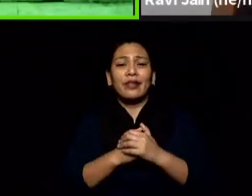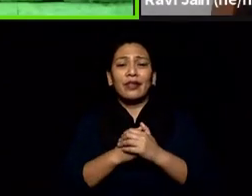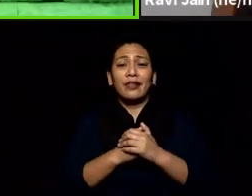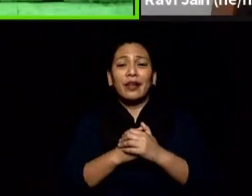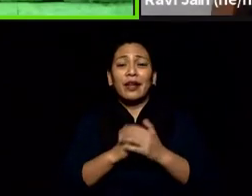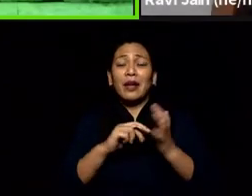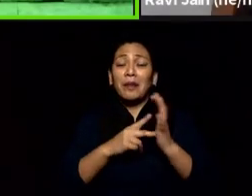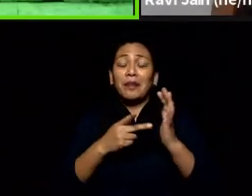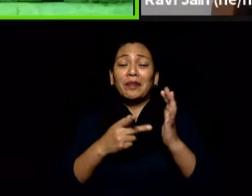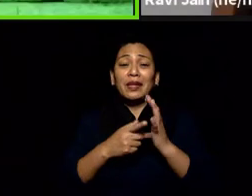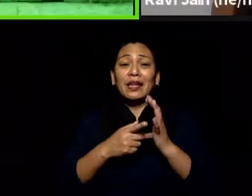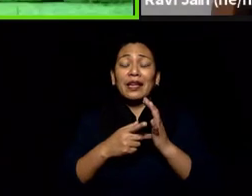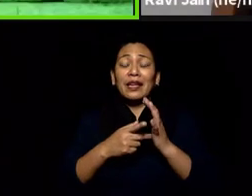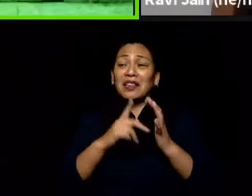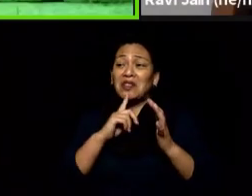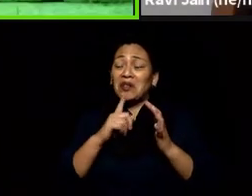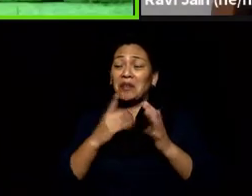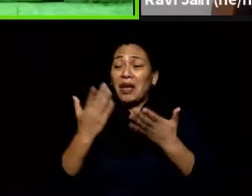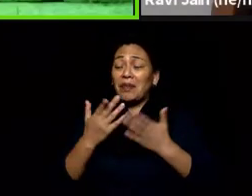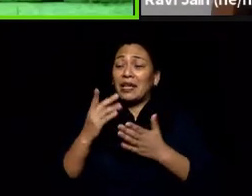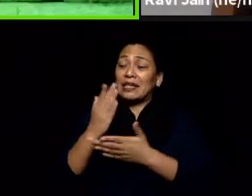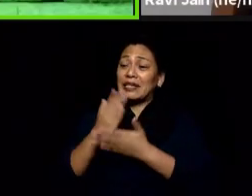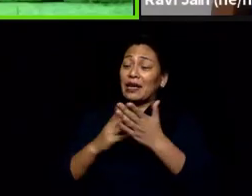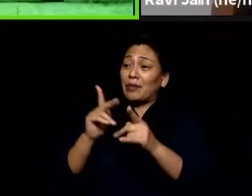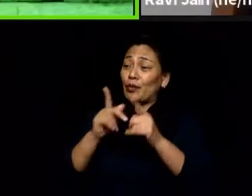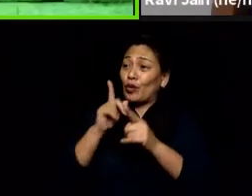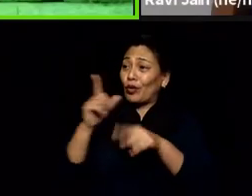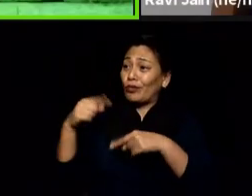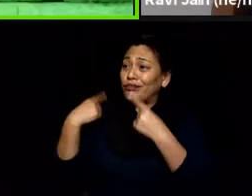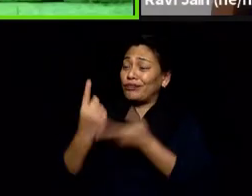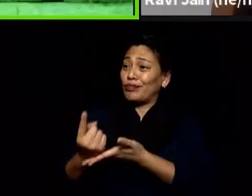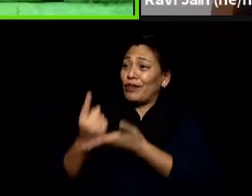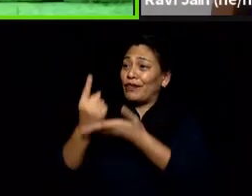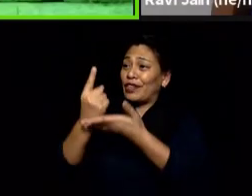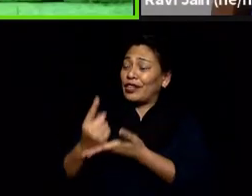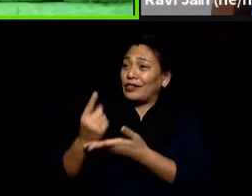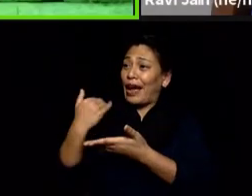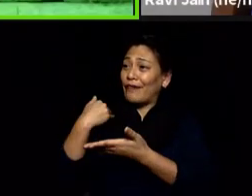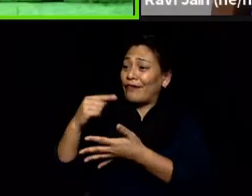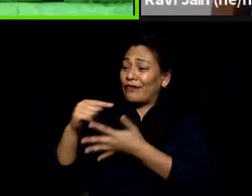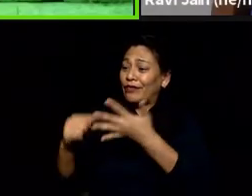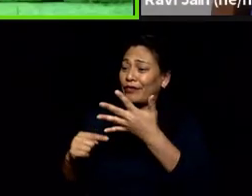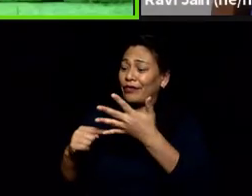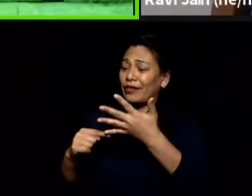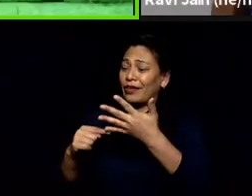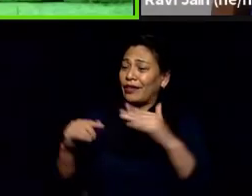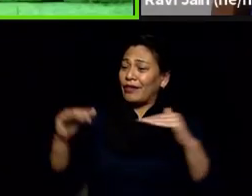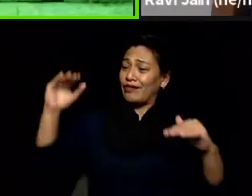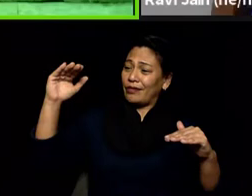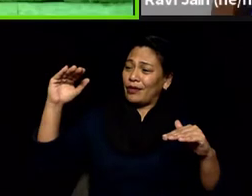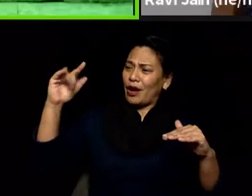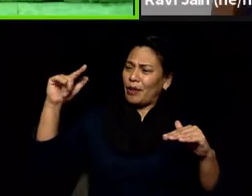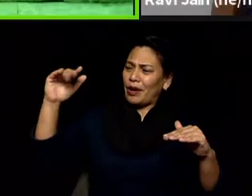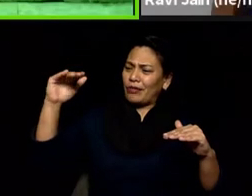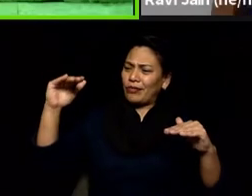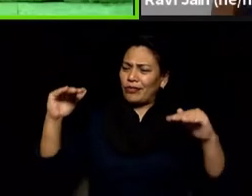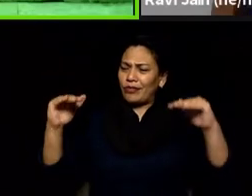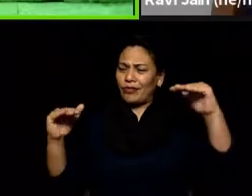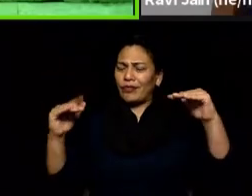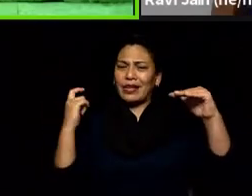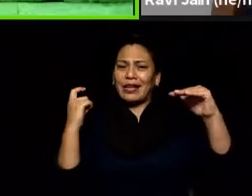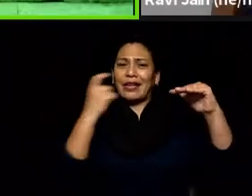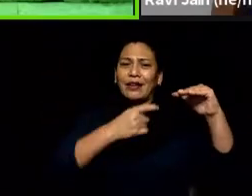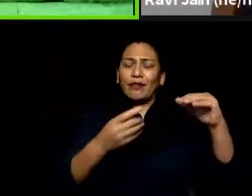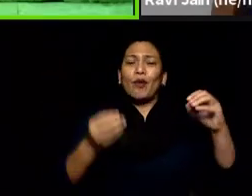of certain people who've had a lot more good stuff for many, you know, hundreds of years, but still something of a power shift that is not